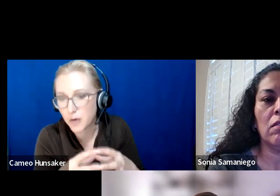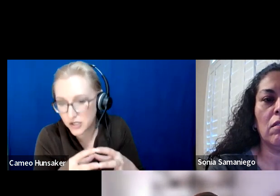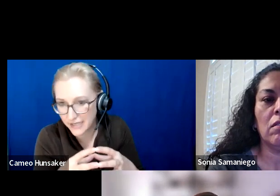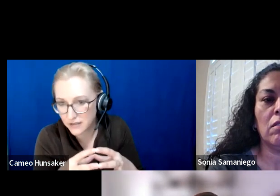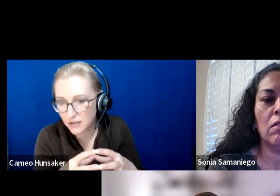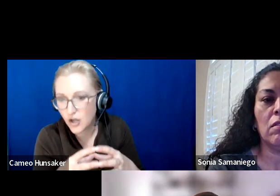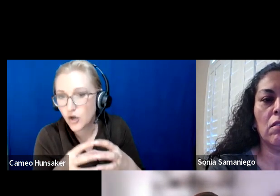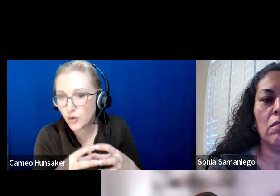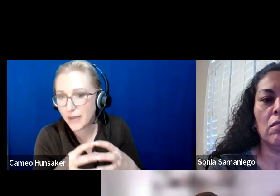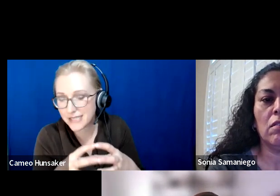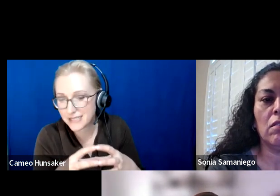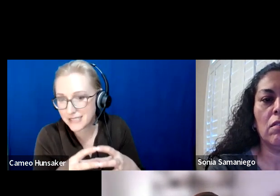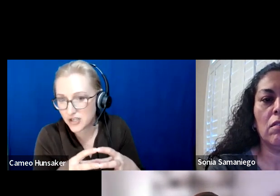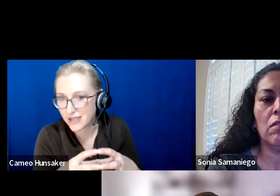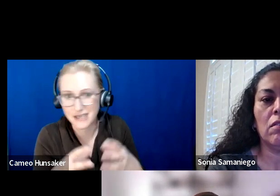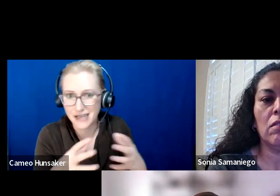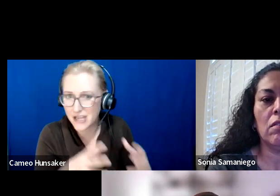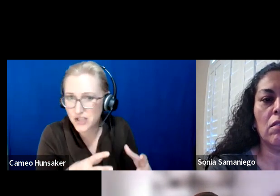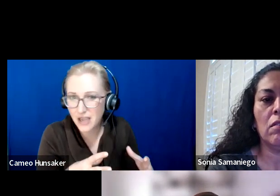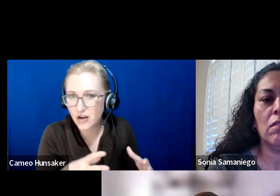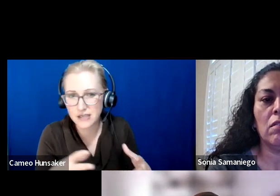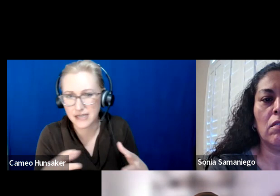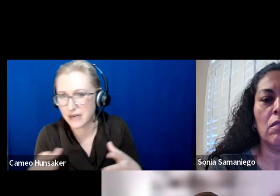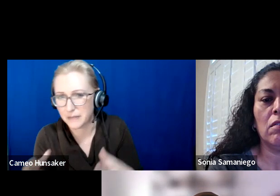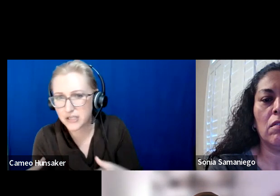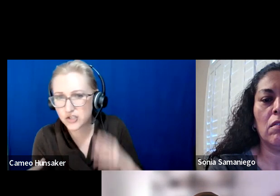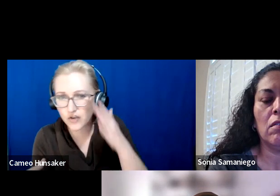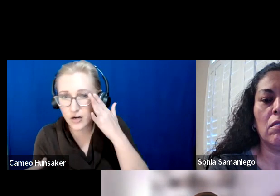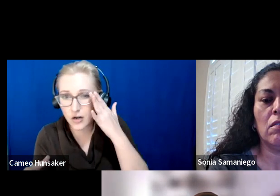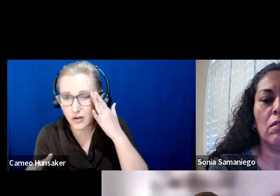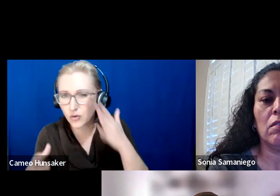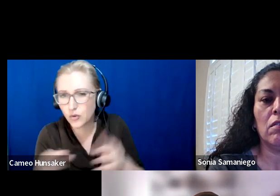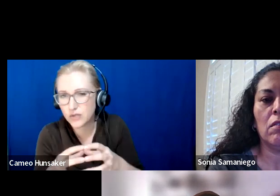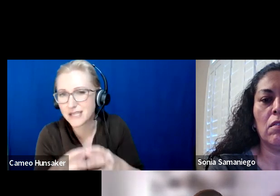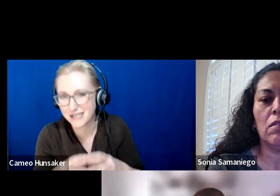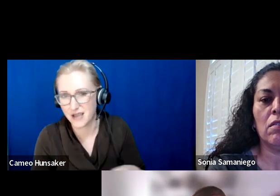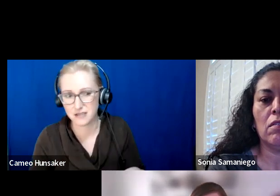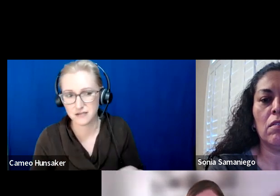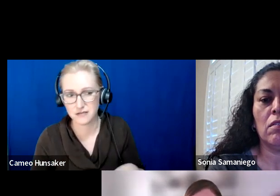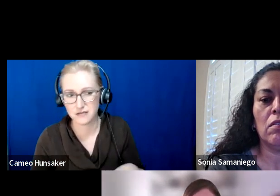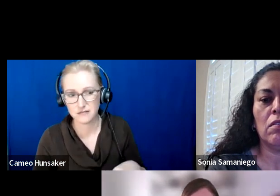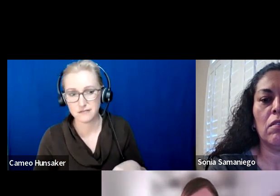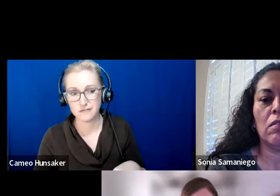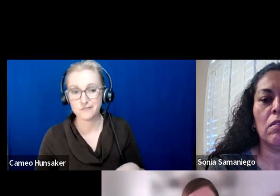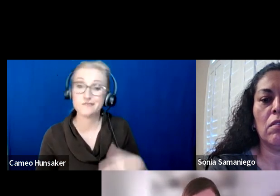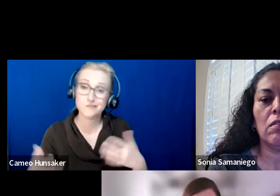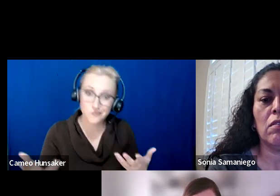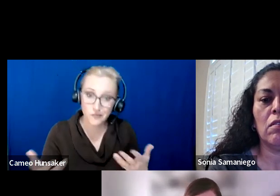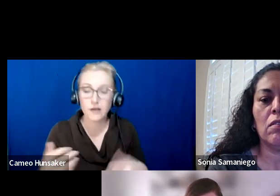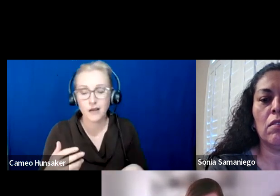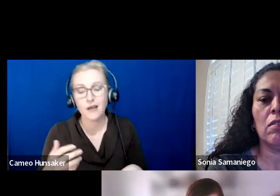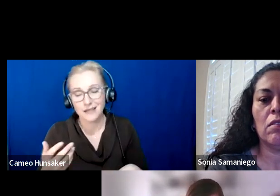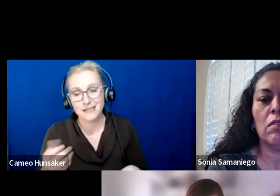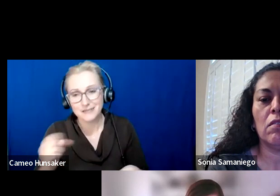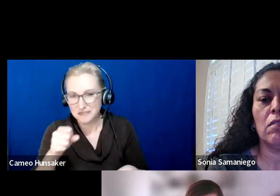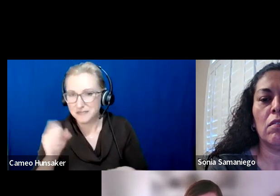of the person who makes that decision? Is it an educator? Is it an administrator? Who does that? So yes, I